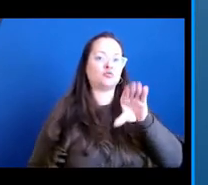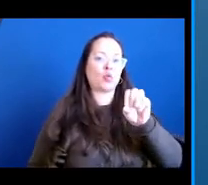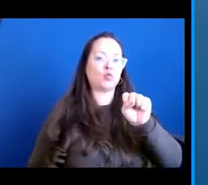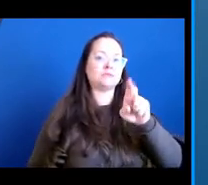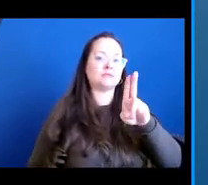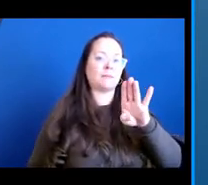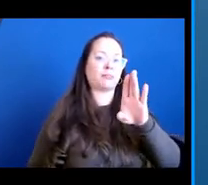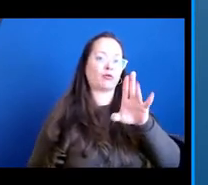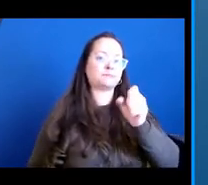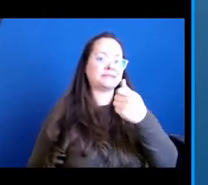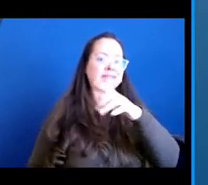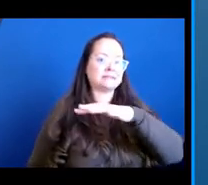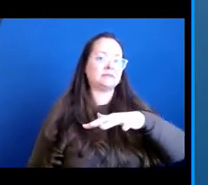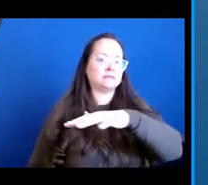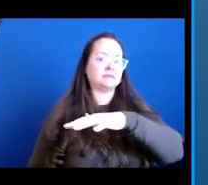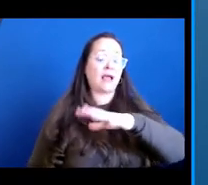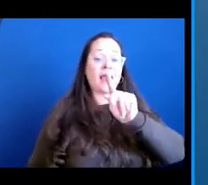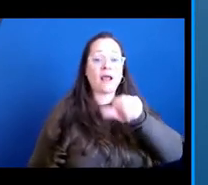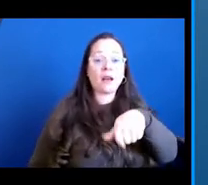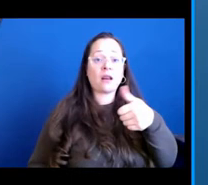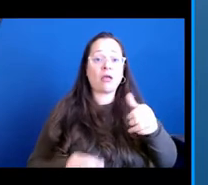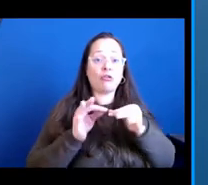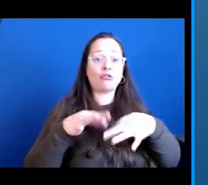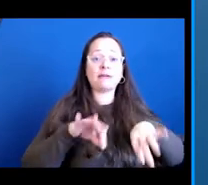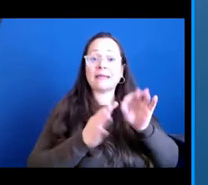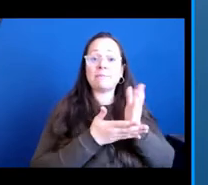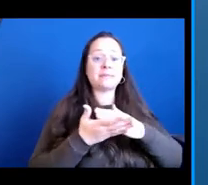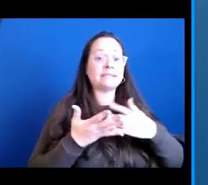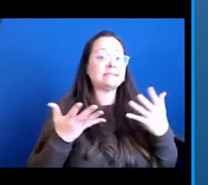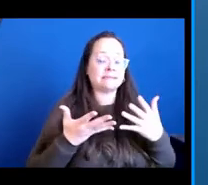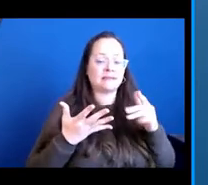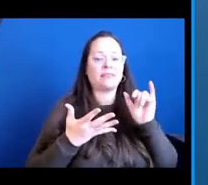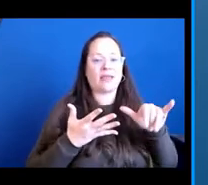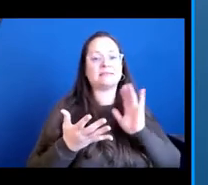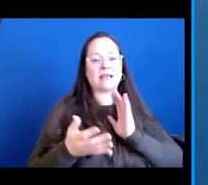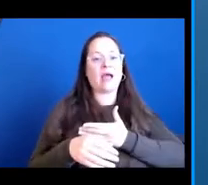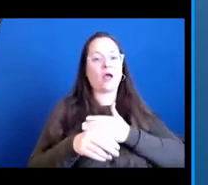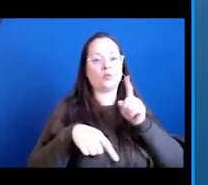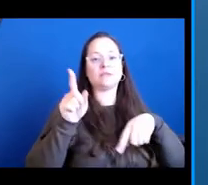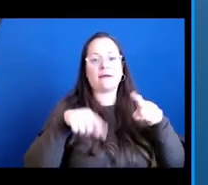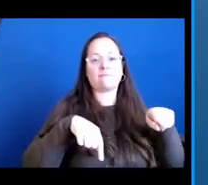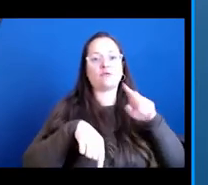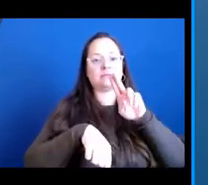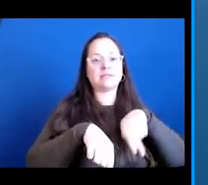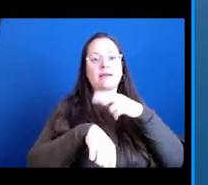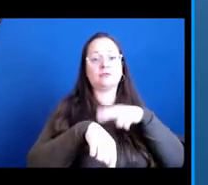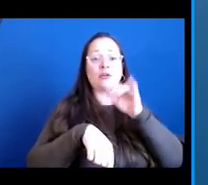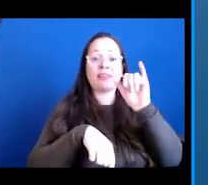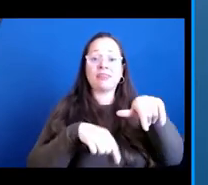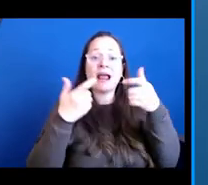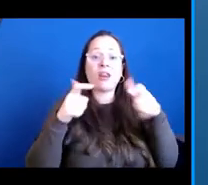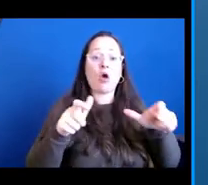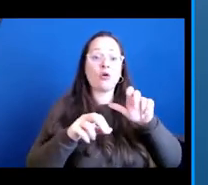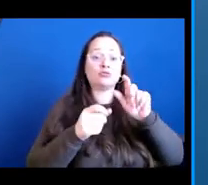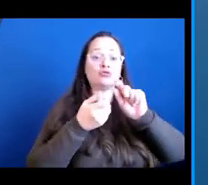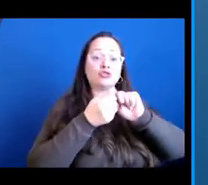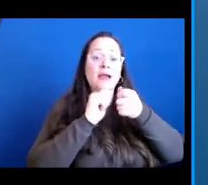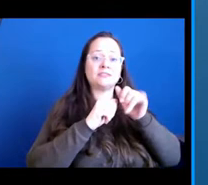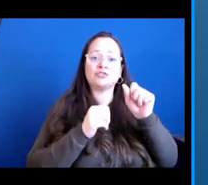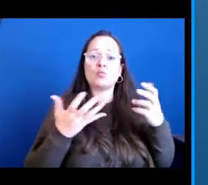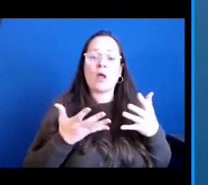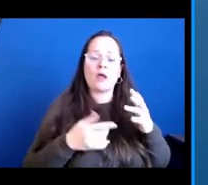talk about the reflective diversity of this nation this dramatically changes also is the role of Labor